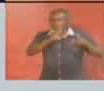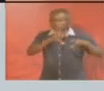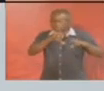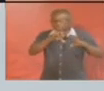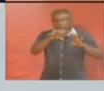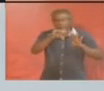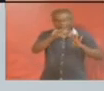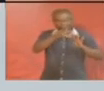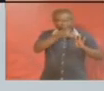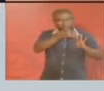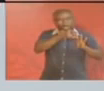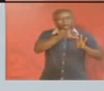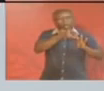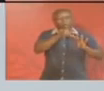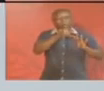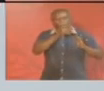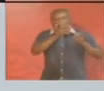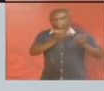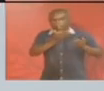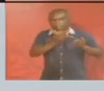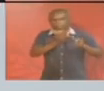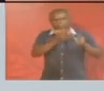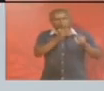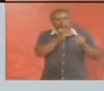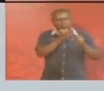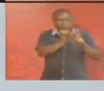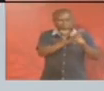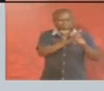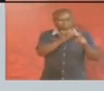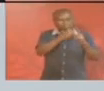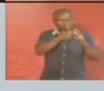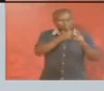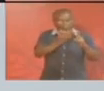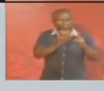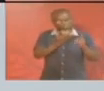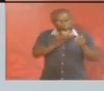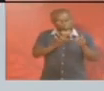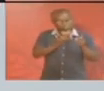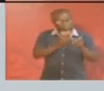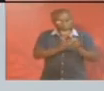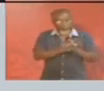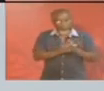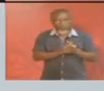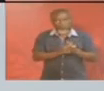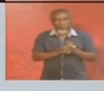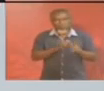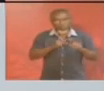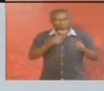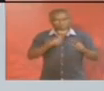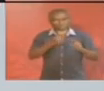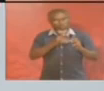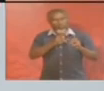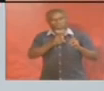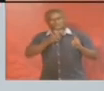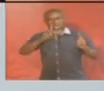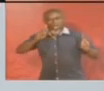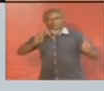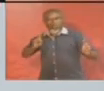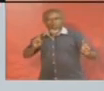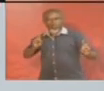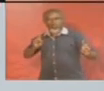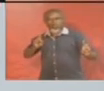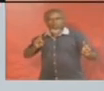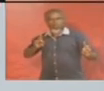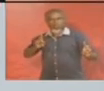cleans, whatever. We have stuck to protocol. But unfortunately, there are those who sit opposite